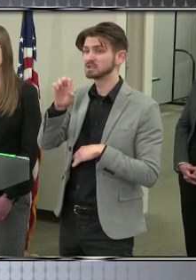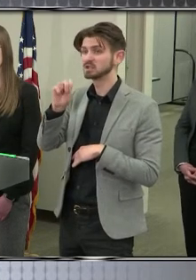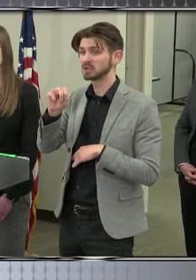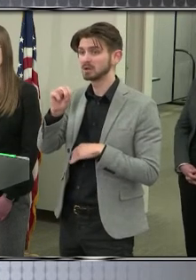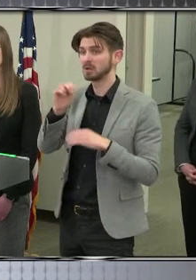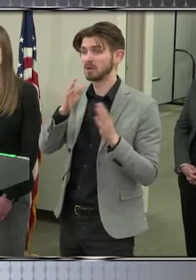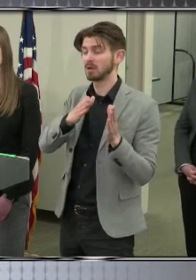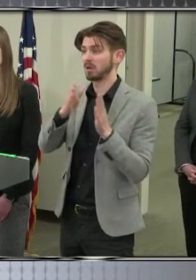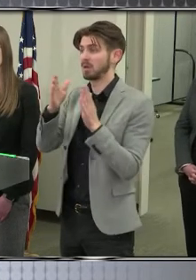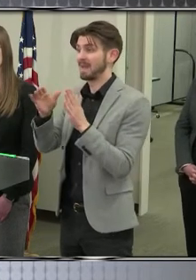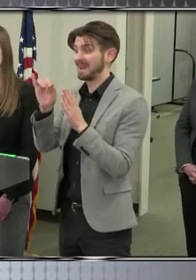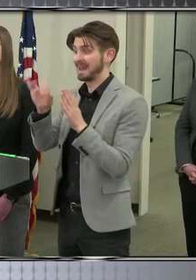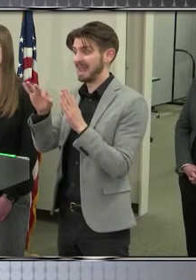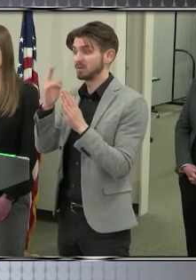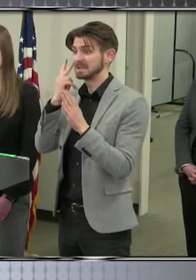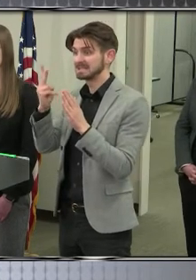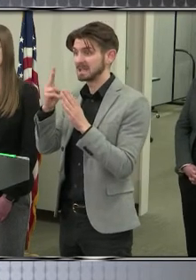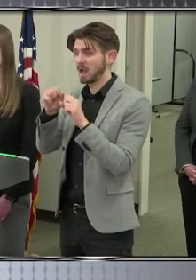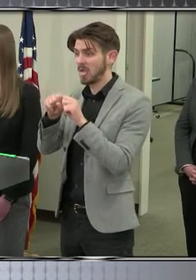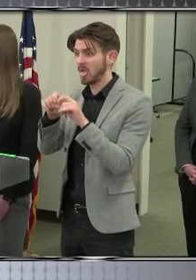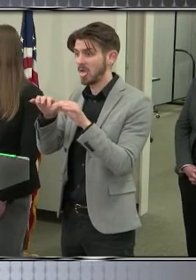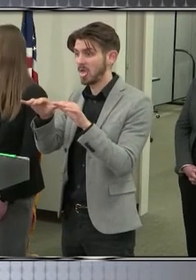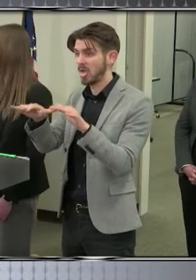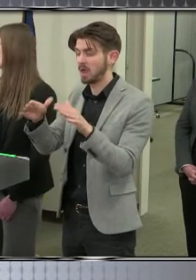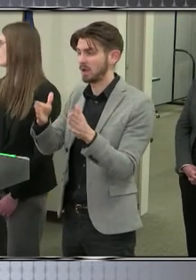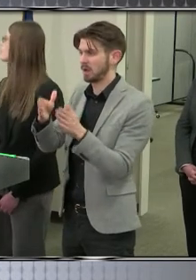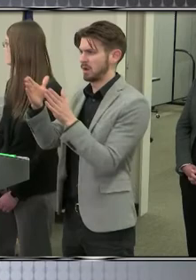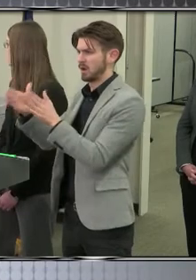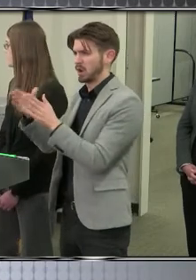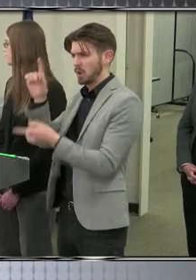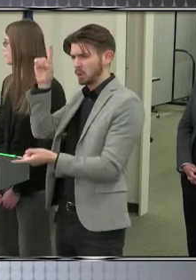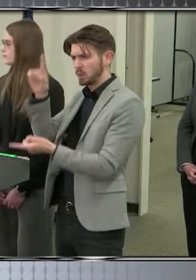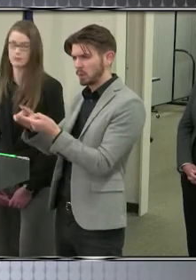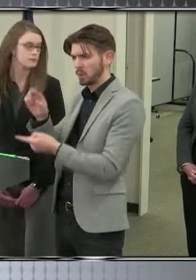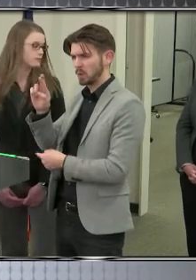spread. And then I think reduce what the one after that.